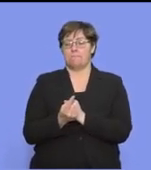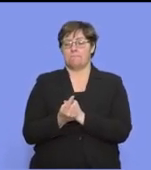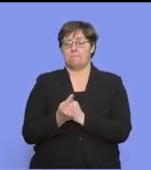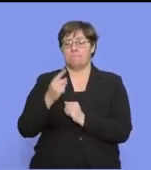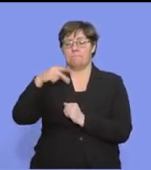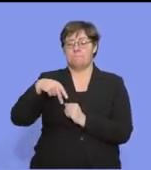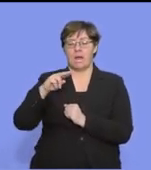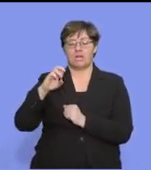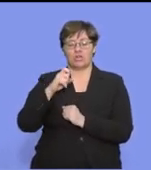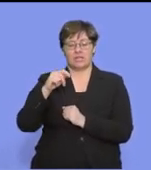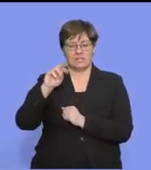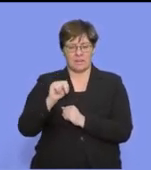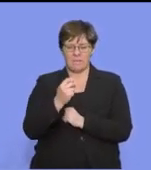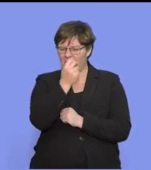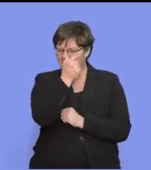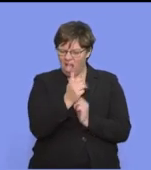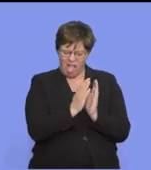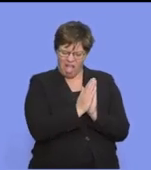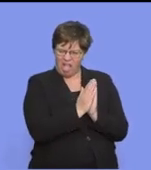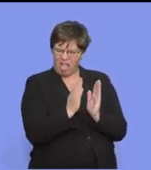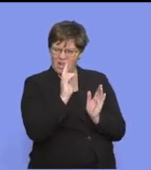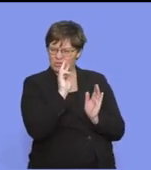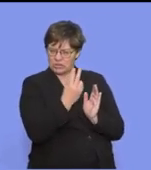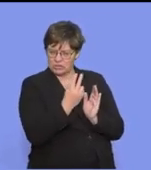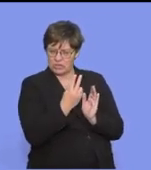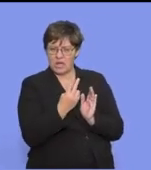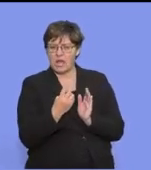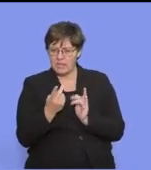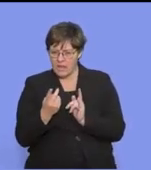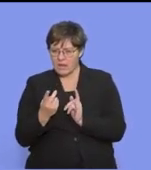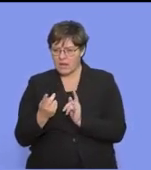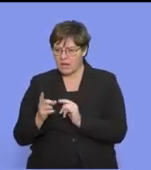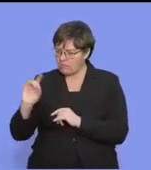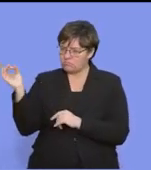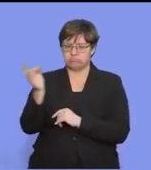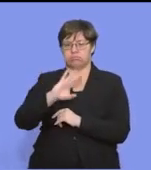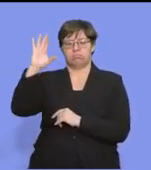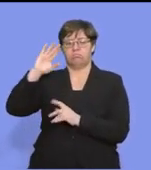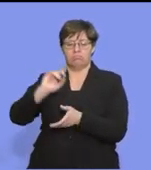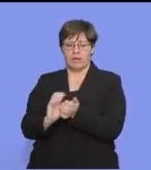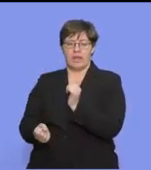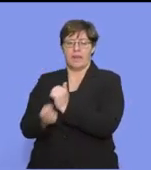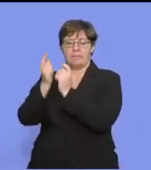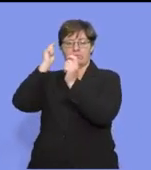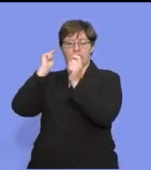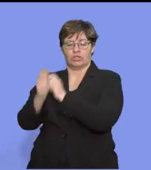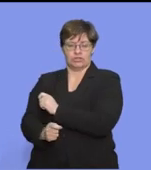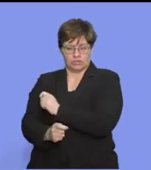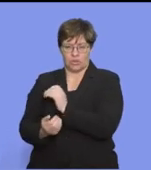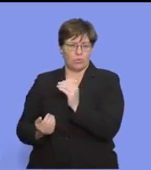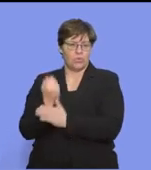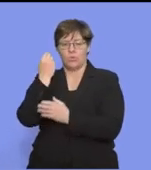be punctuated. So there was very little evolutionary change during that time, and then